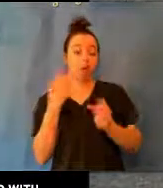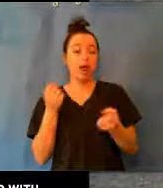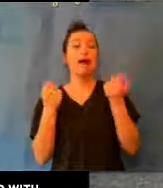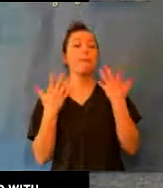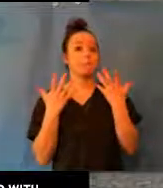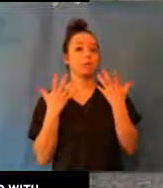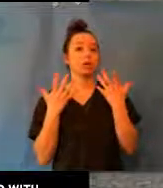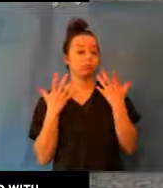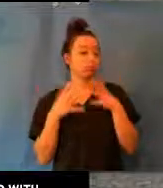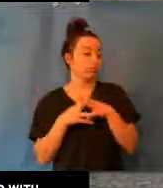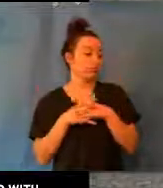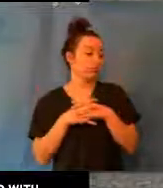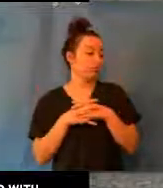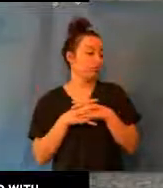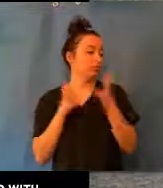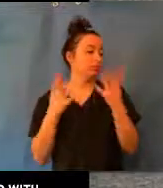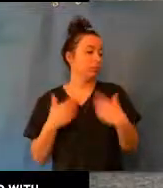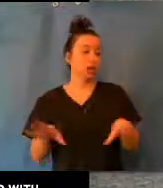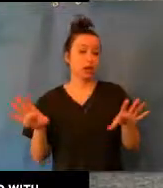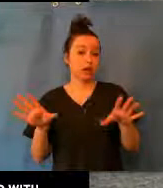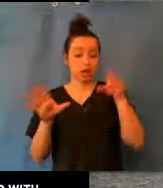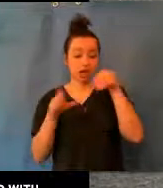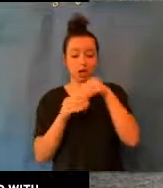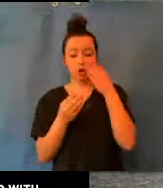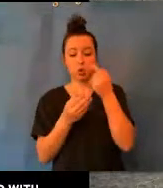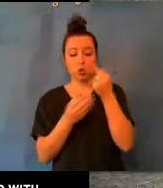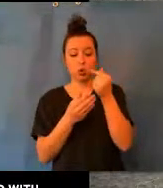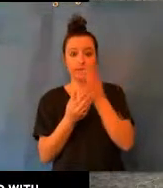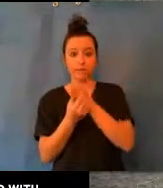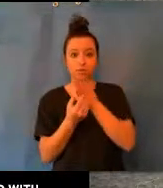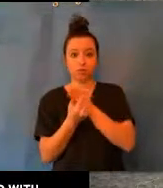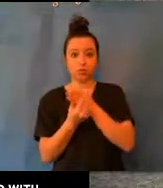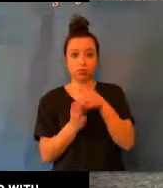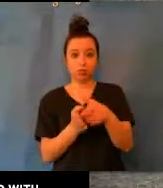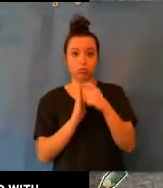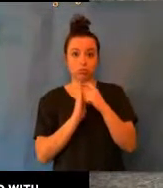write how many. When you're done, put all of those papers back in your green folder.